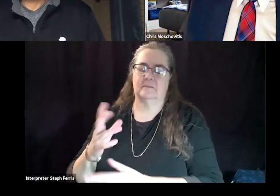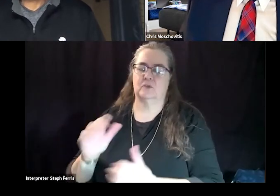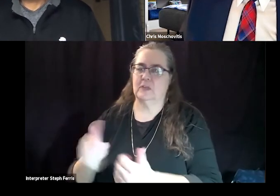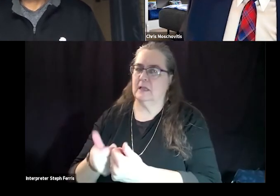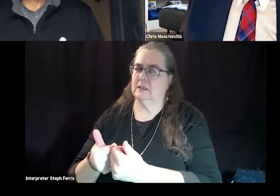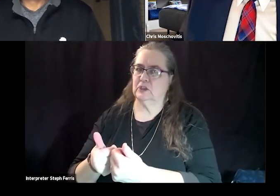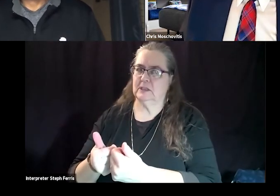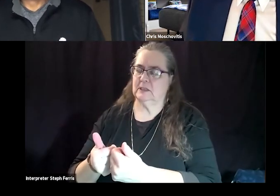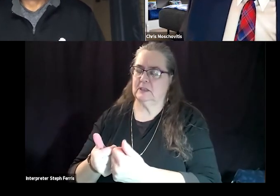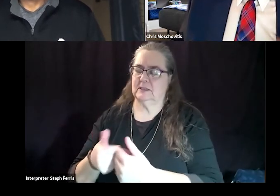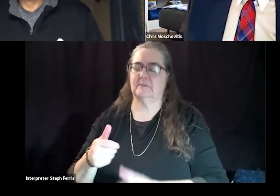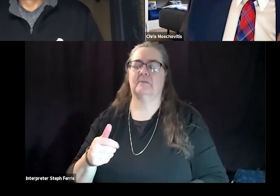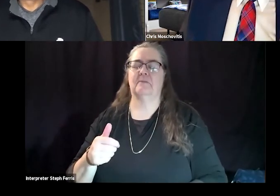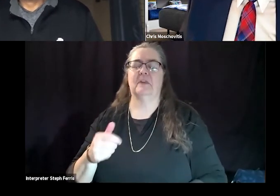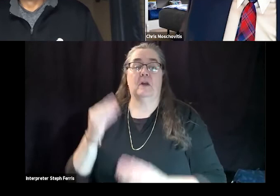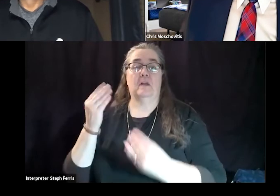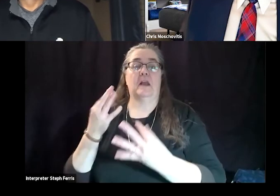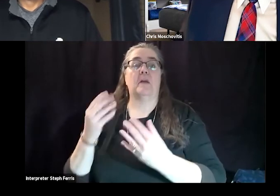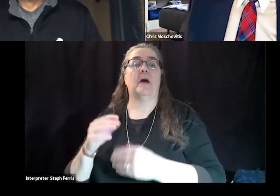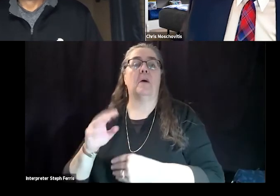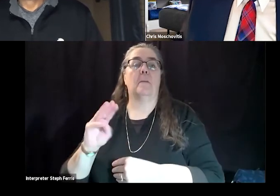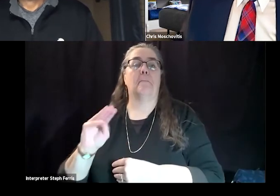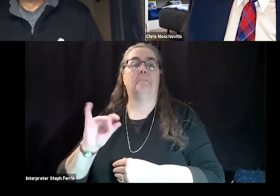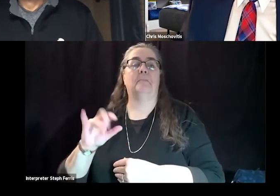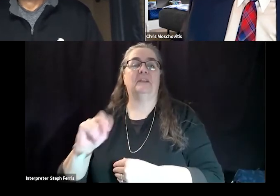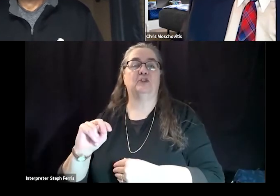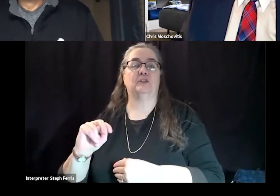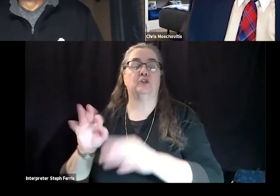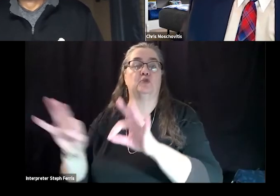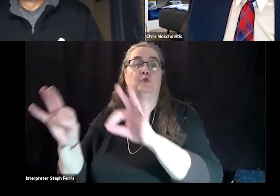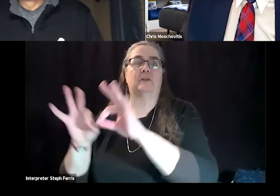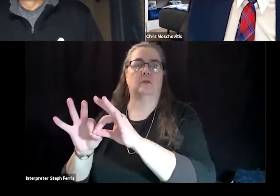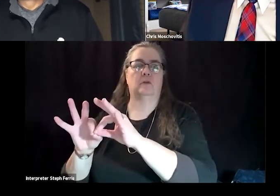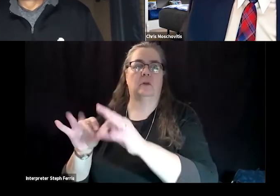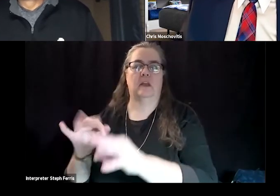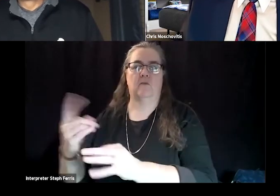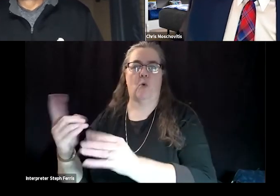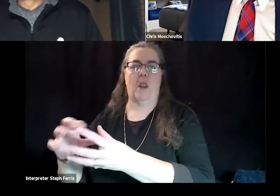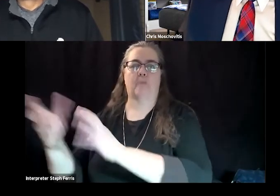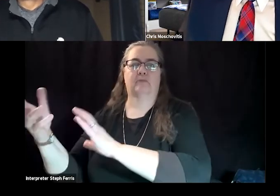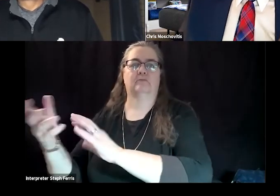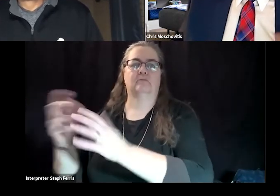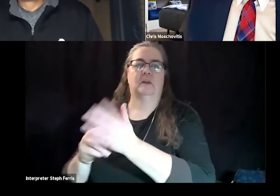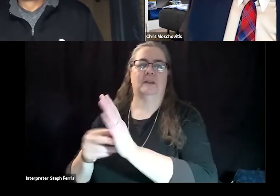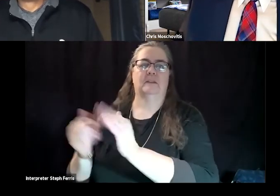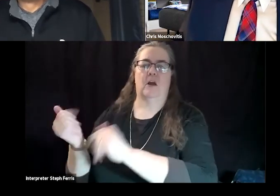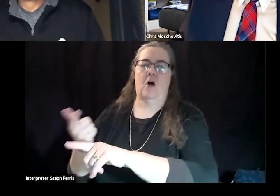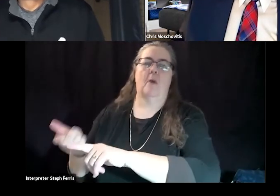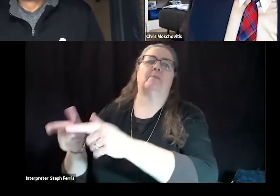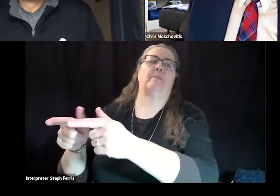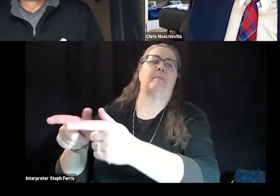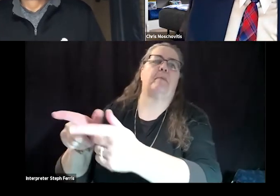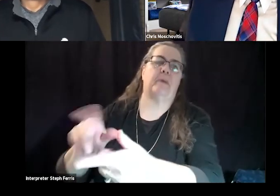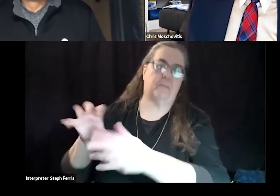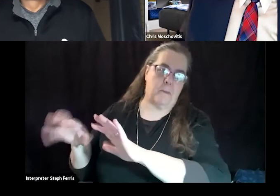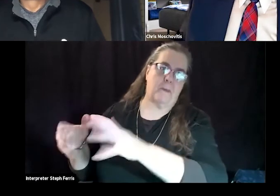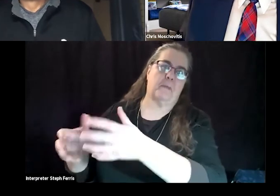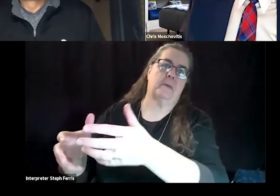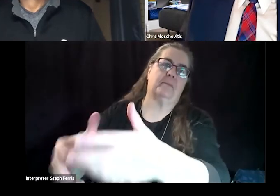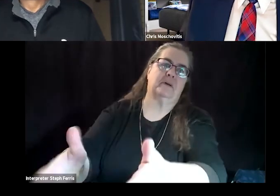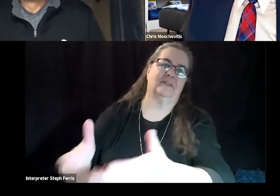sneeze, 20 dinosaurs descend on you, wanting to tear you to pieces. So, it's not for the faint of